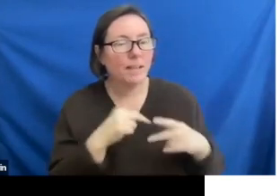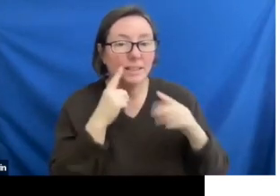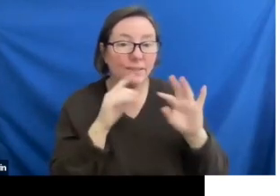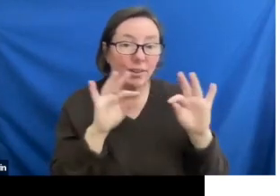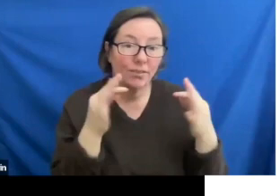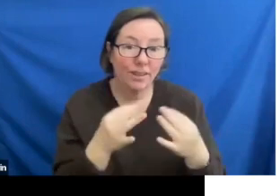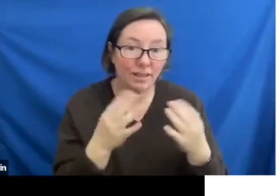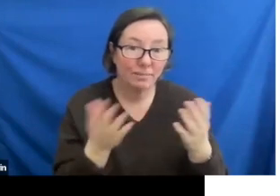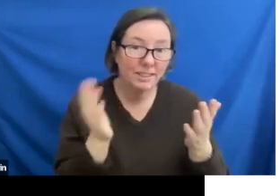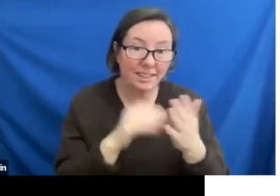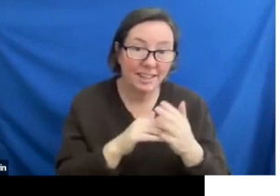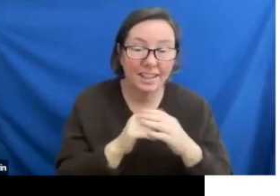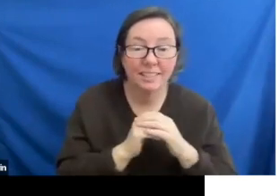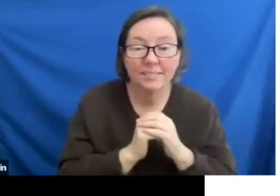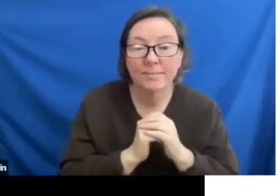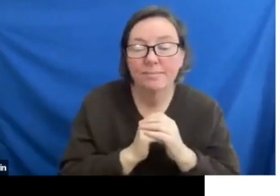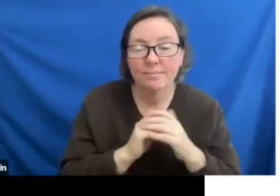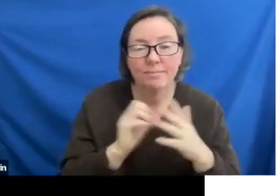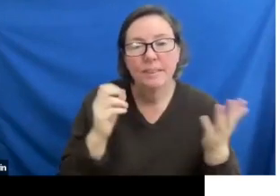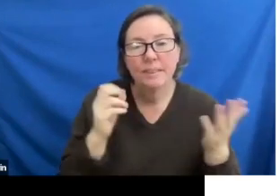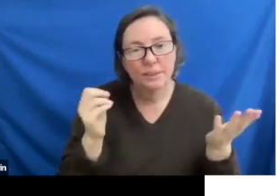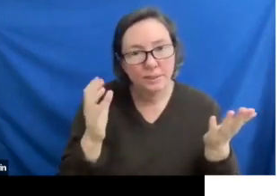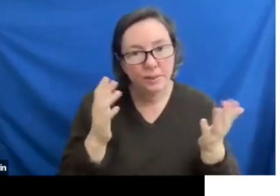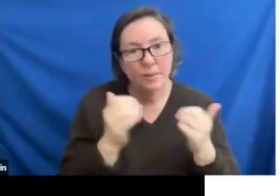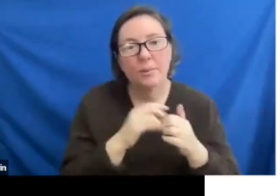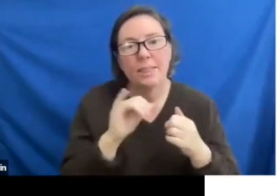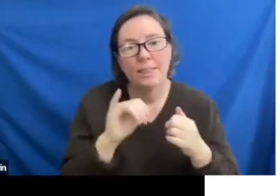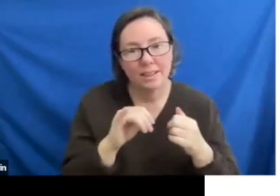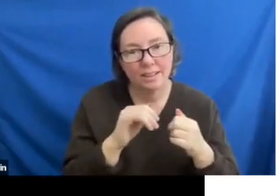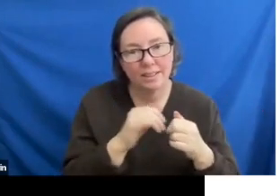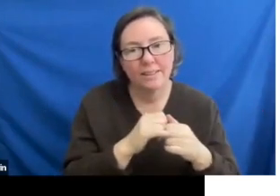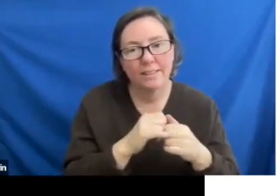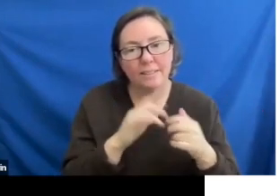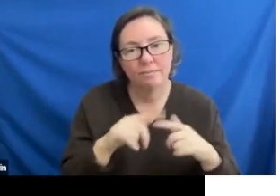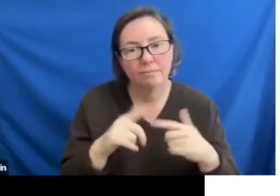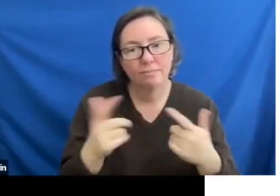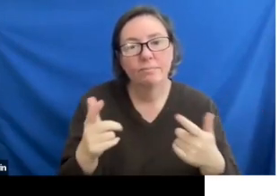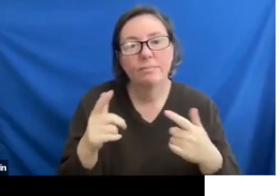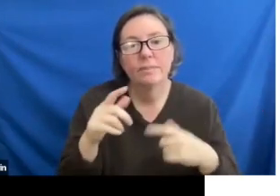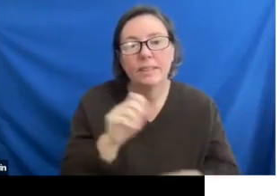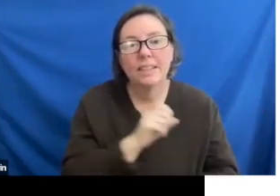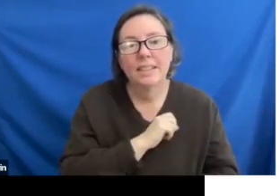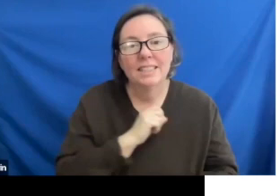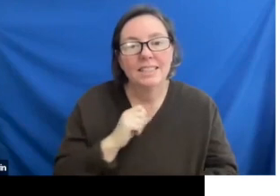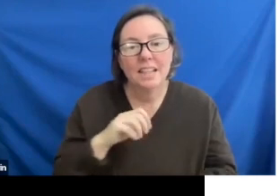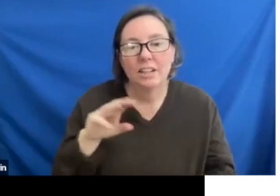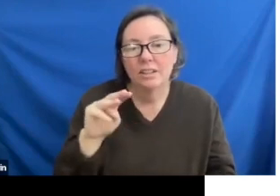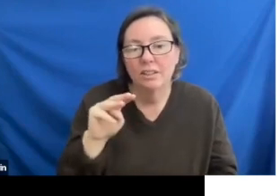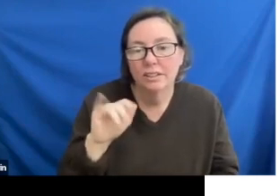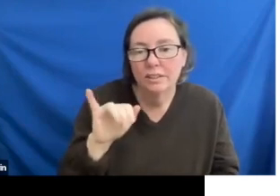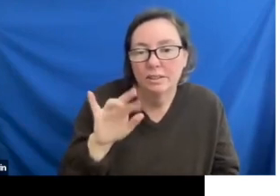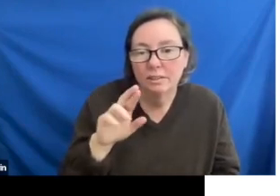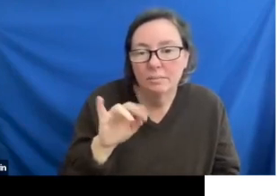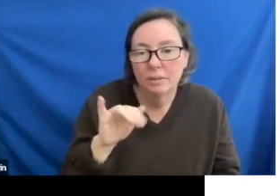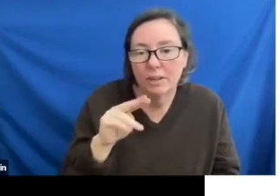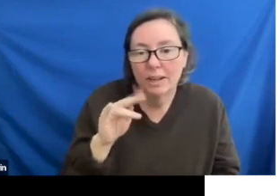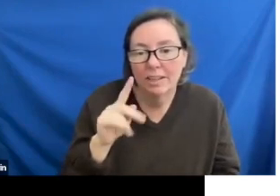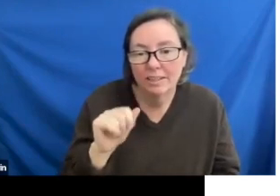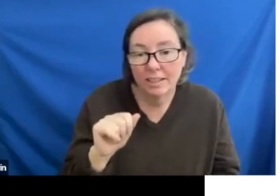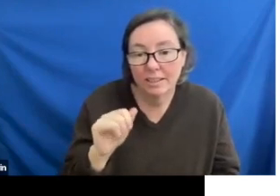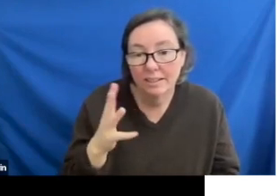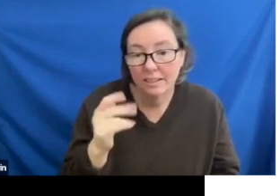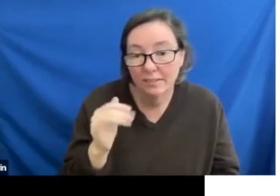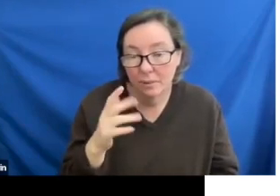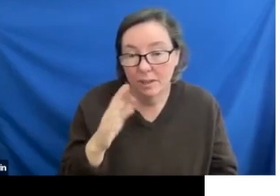for generations. So with that, I would turn it over to Senator Miranda if she wants to speak, and we can